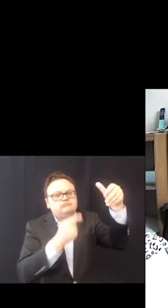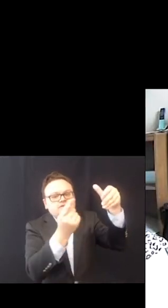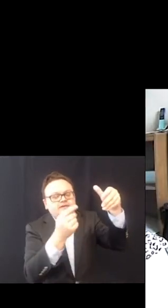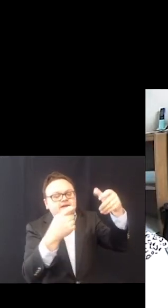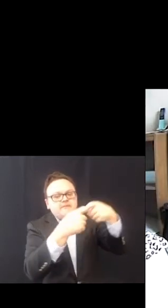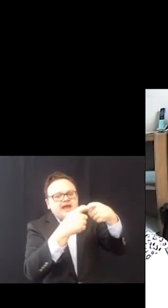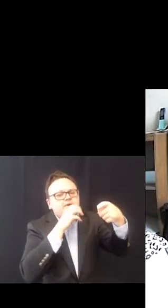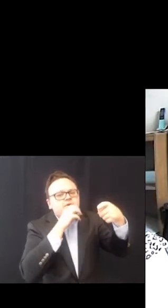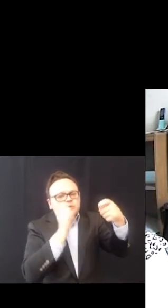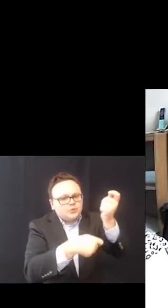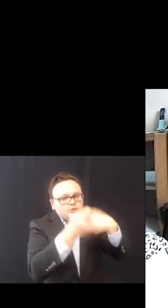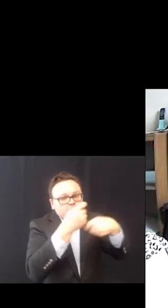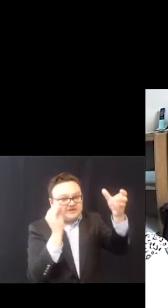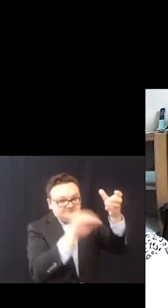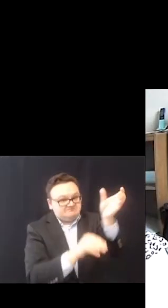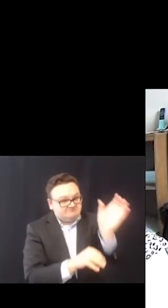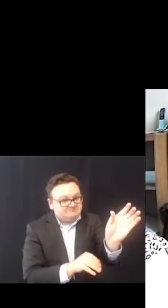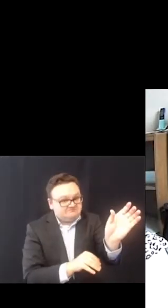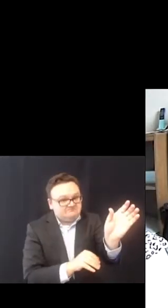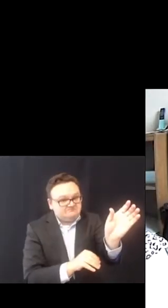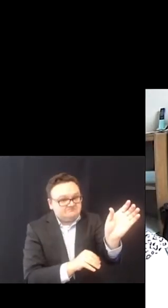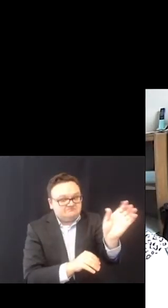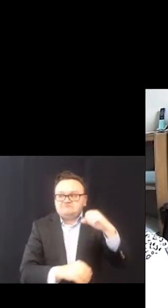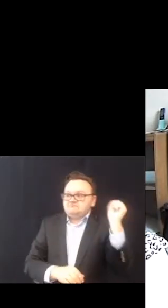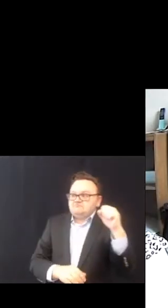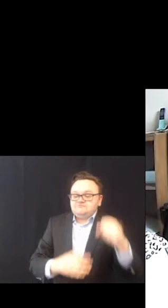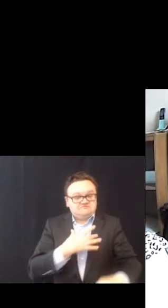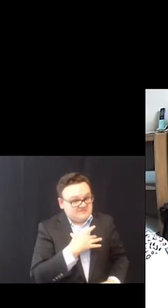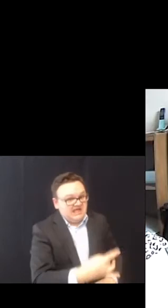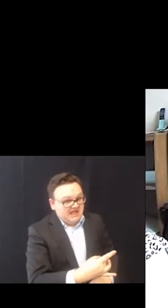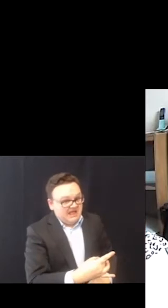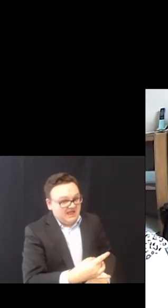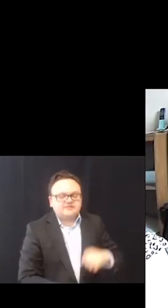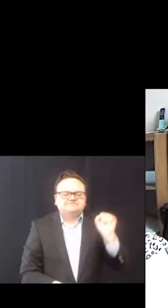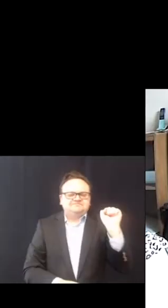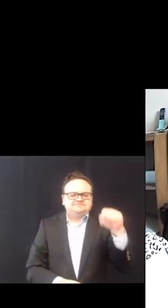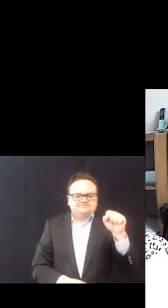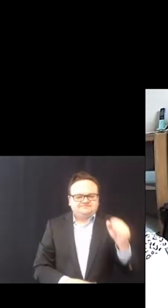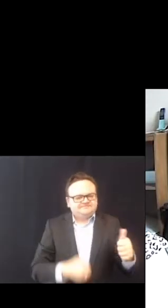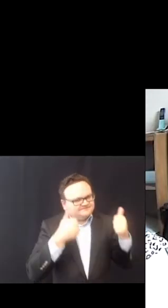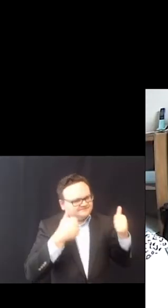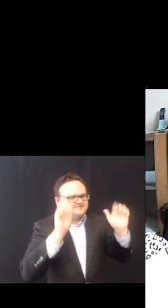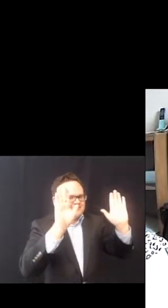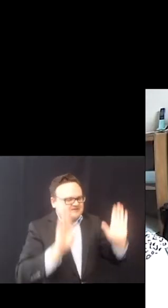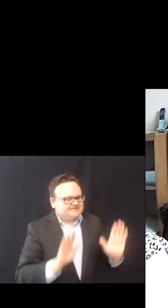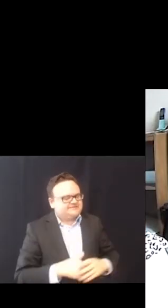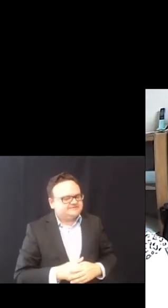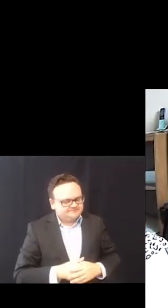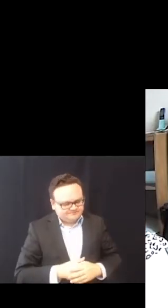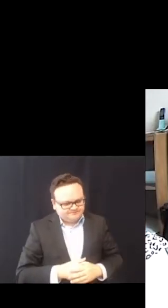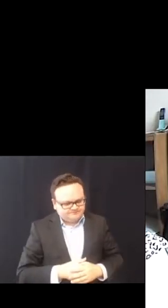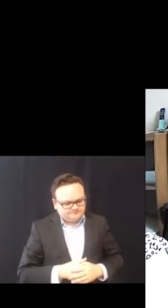them. Yes, Okay, so you like doing that? yes. Awesome. So you